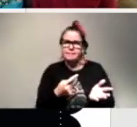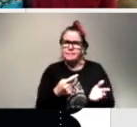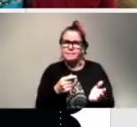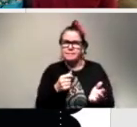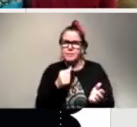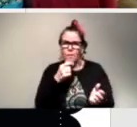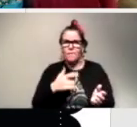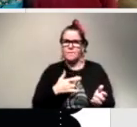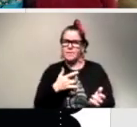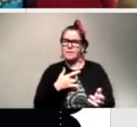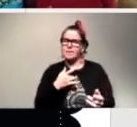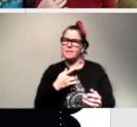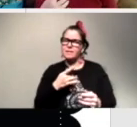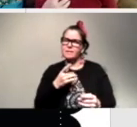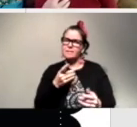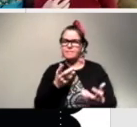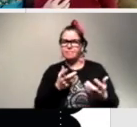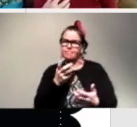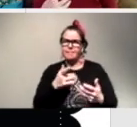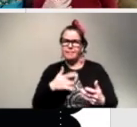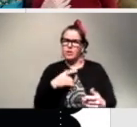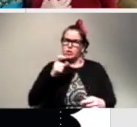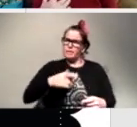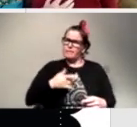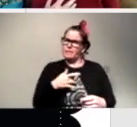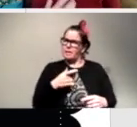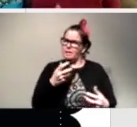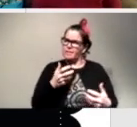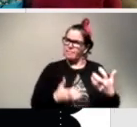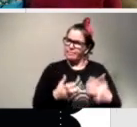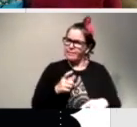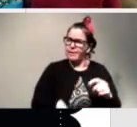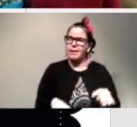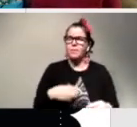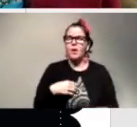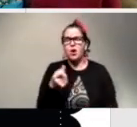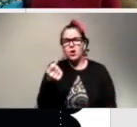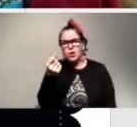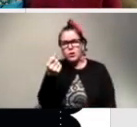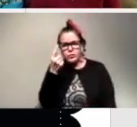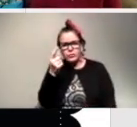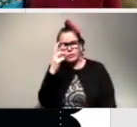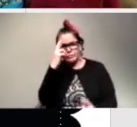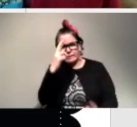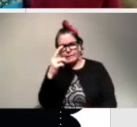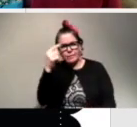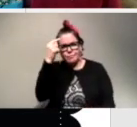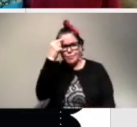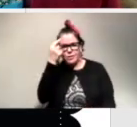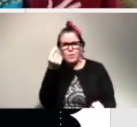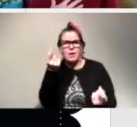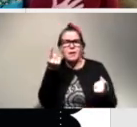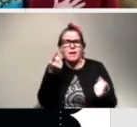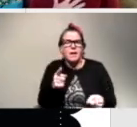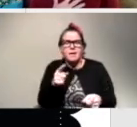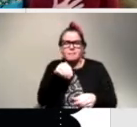should feel. And I wanted to help people to understand and respect the brain and things that can happen with the